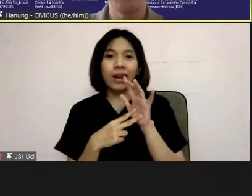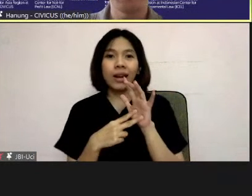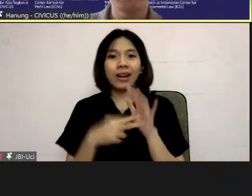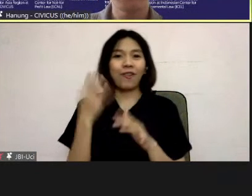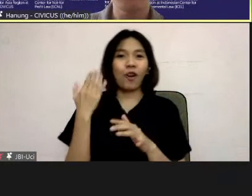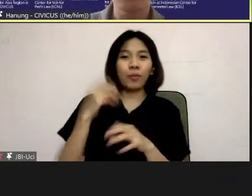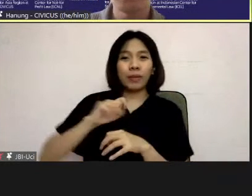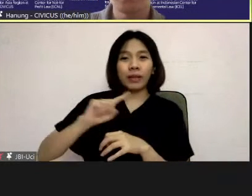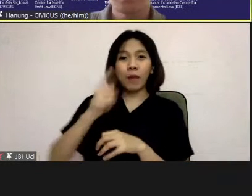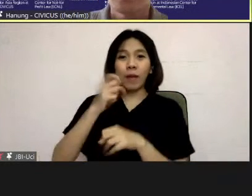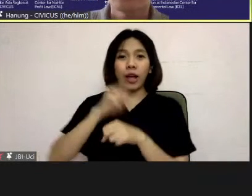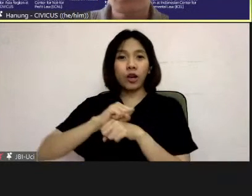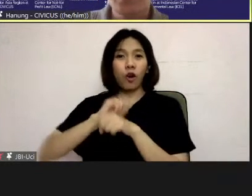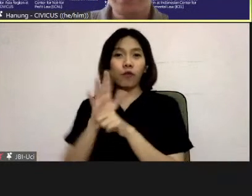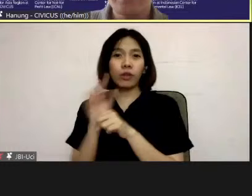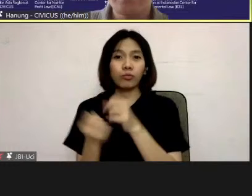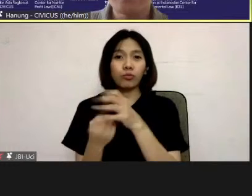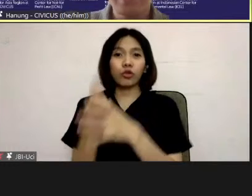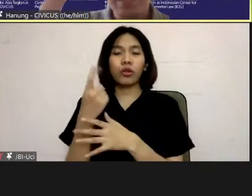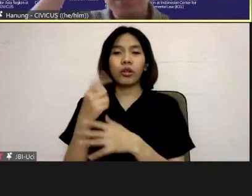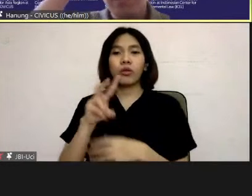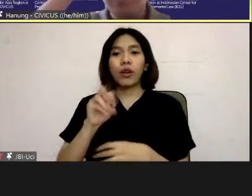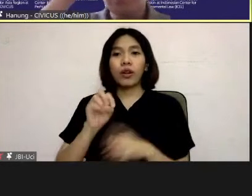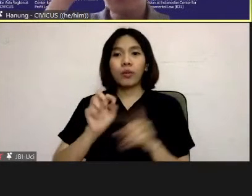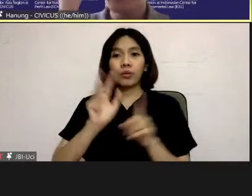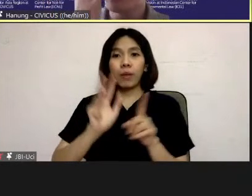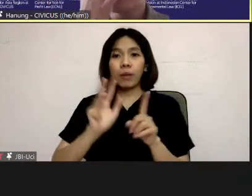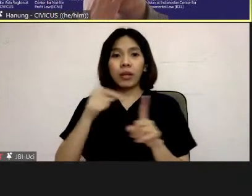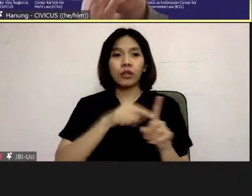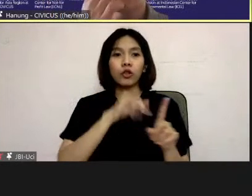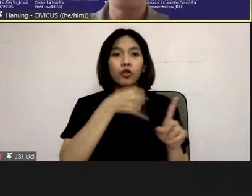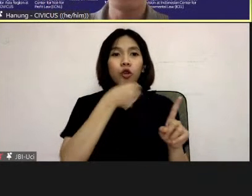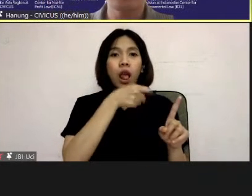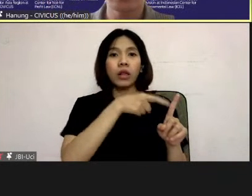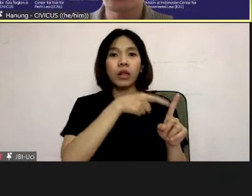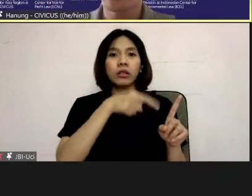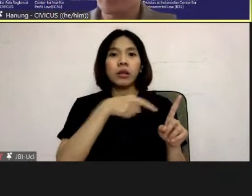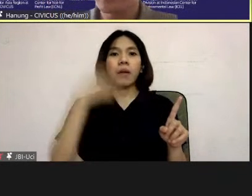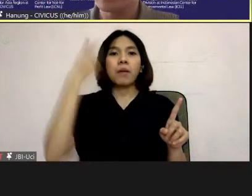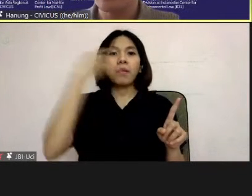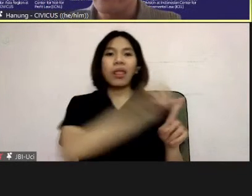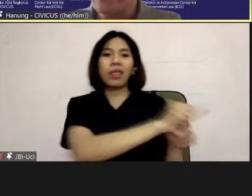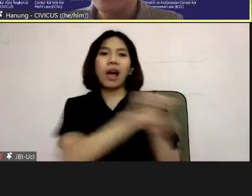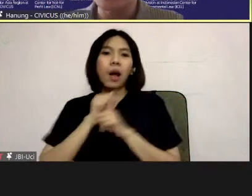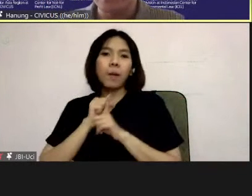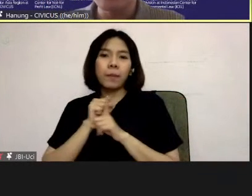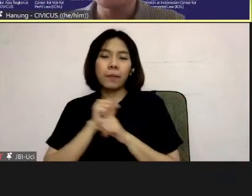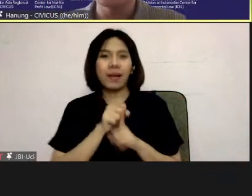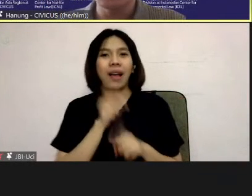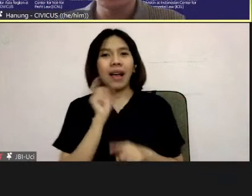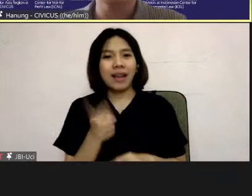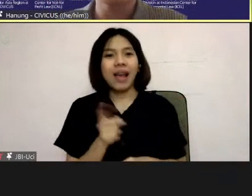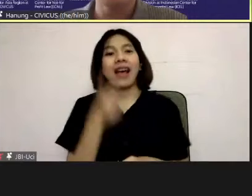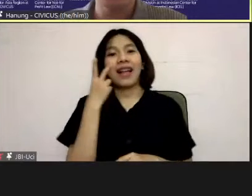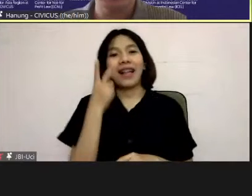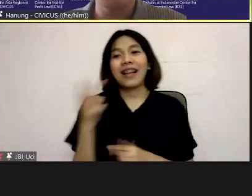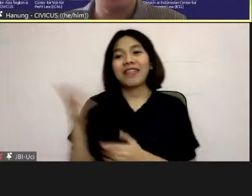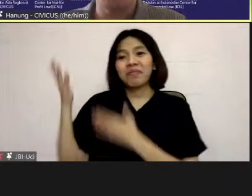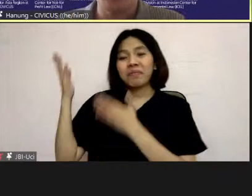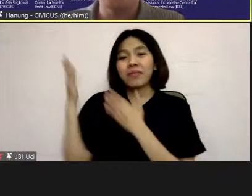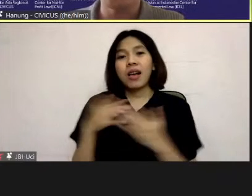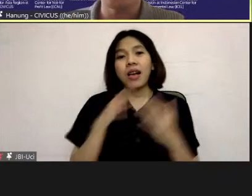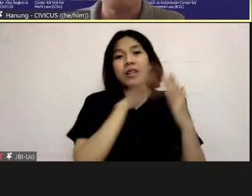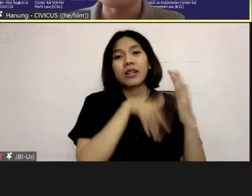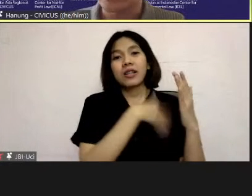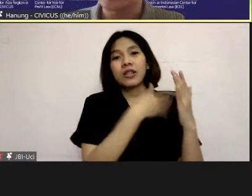Samoa. So this list should be seen as a non-exhaustive list. This is just an excerpt